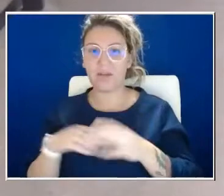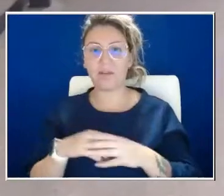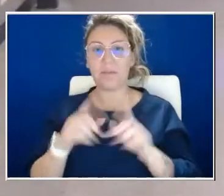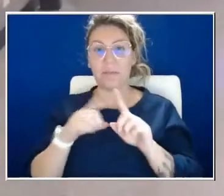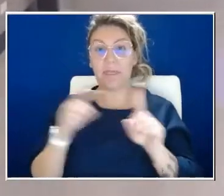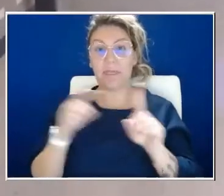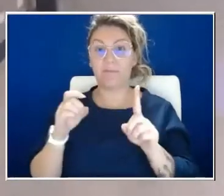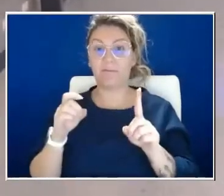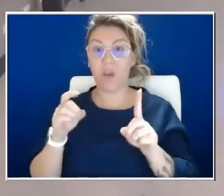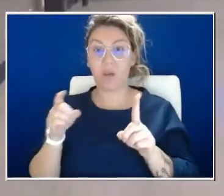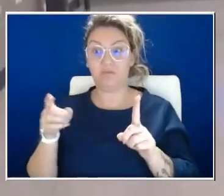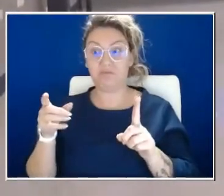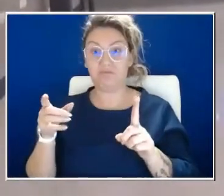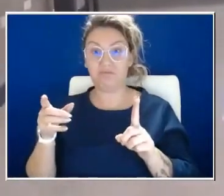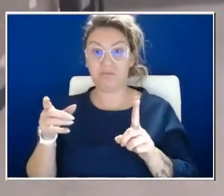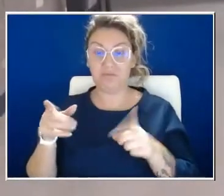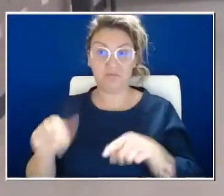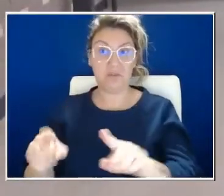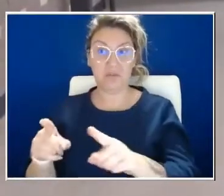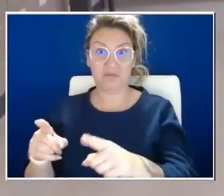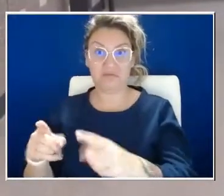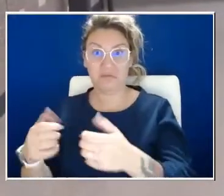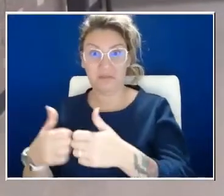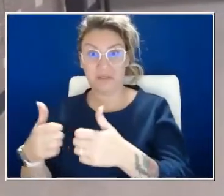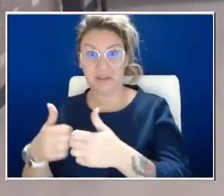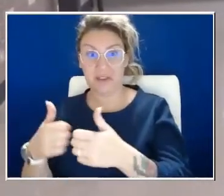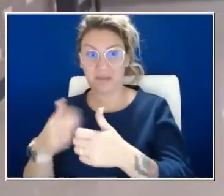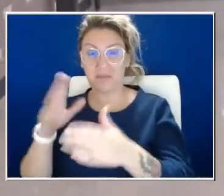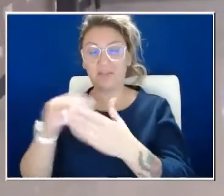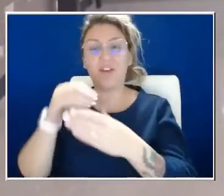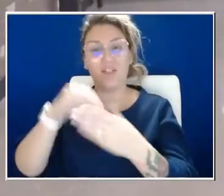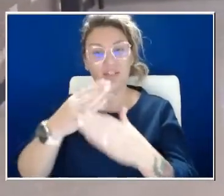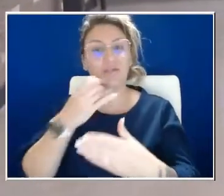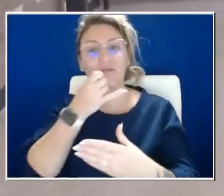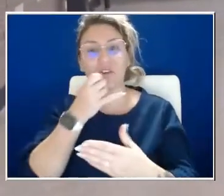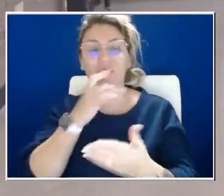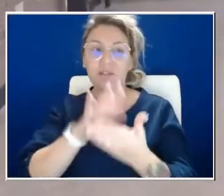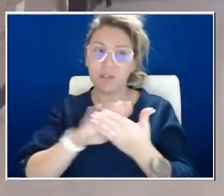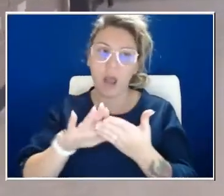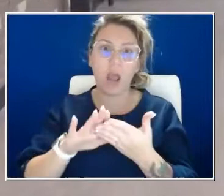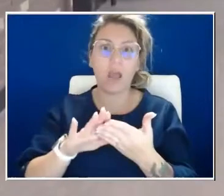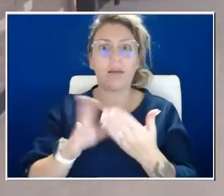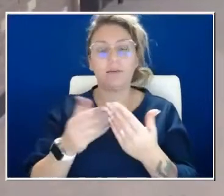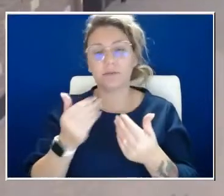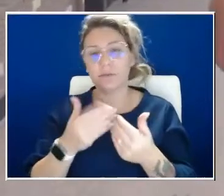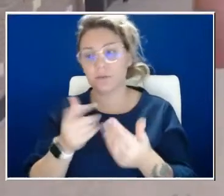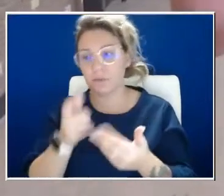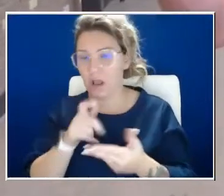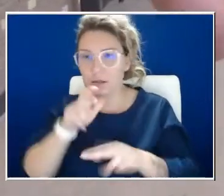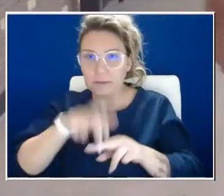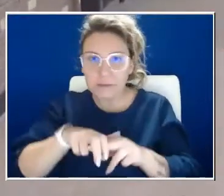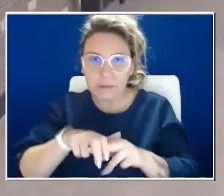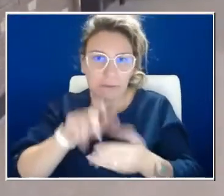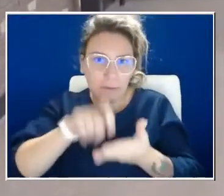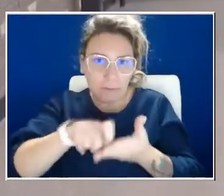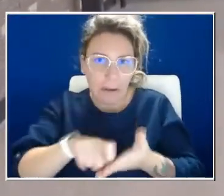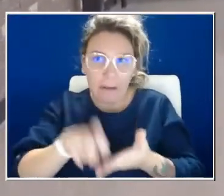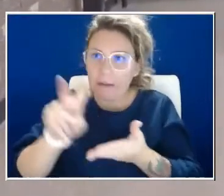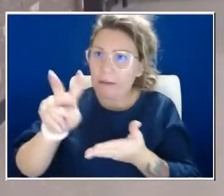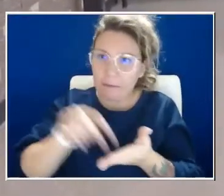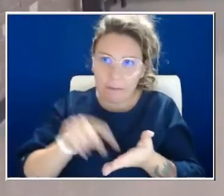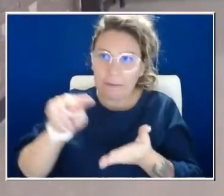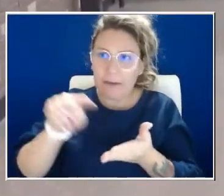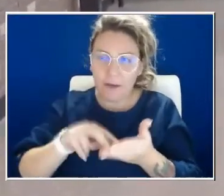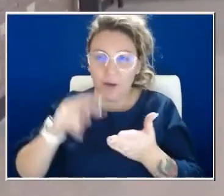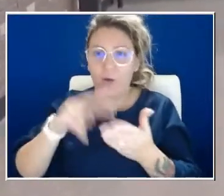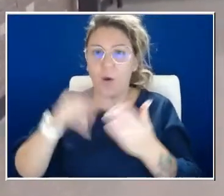evaluation perspective, it puts it all on your phone, which is nice, which is convenient. I don't have to sit there and write notes down while I'm evaluating him or hope to remember everything. Because